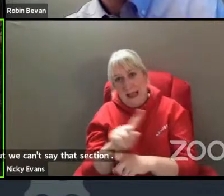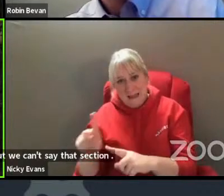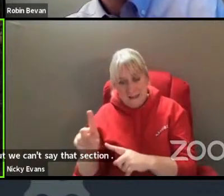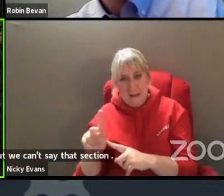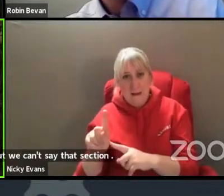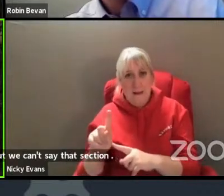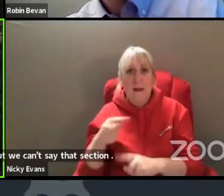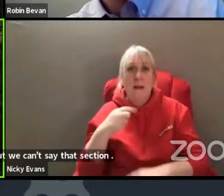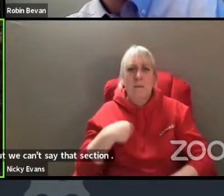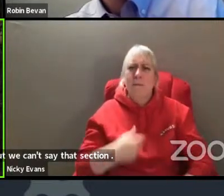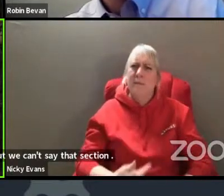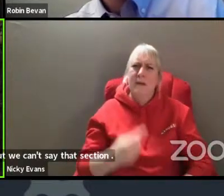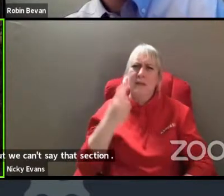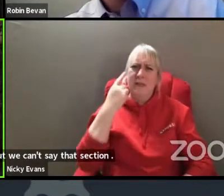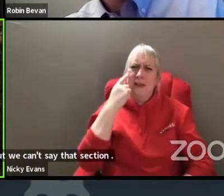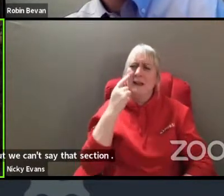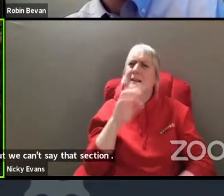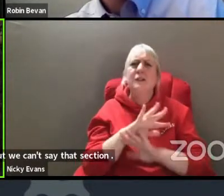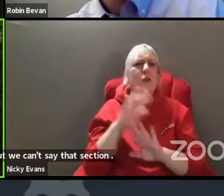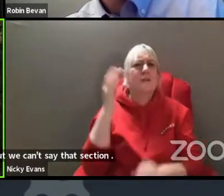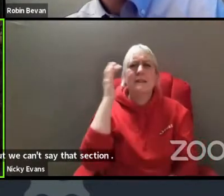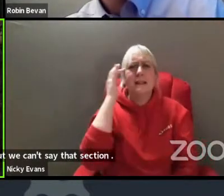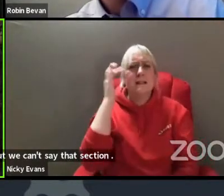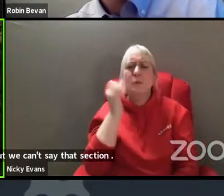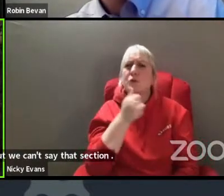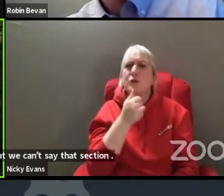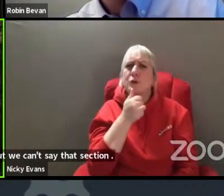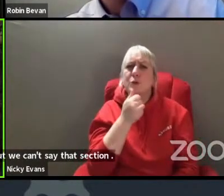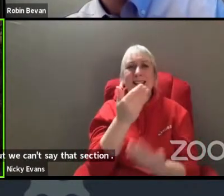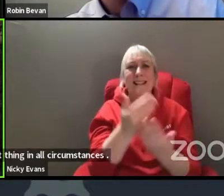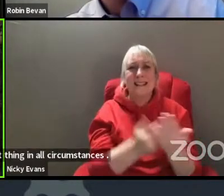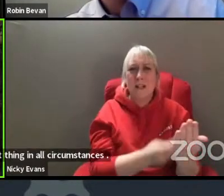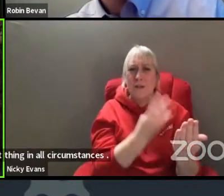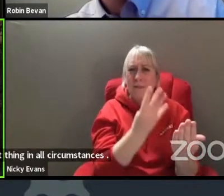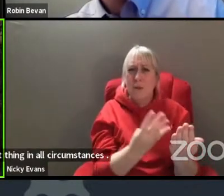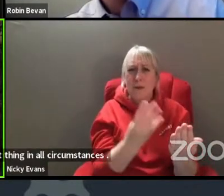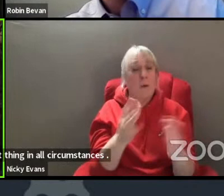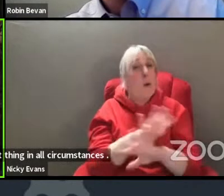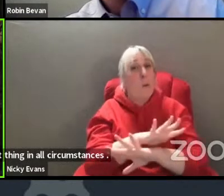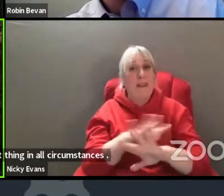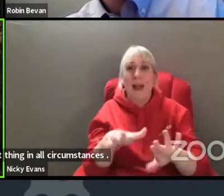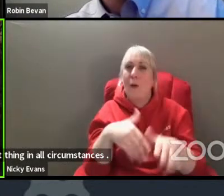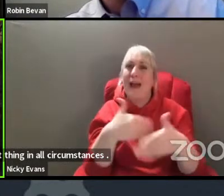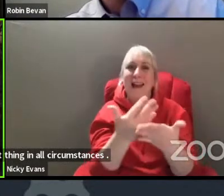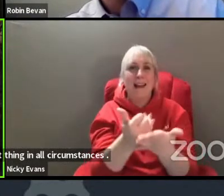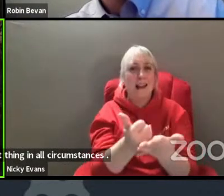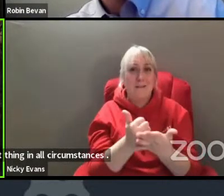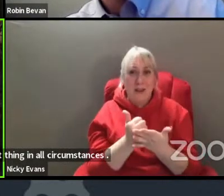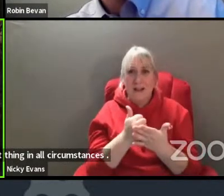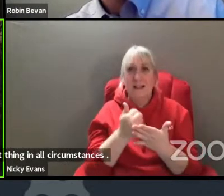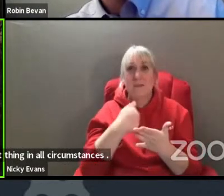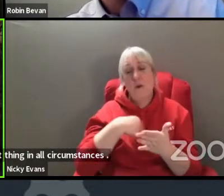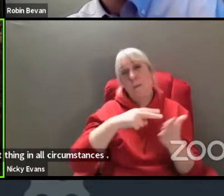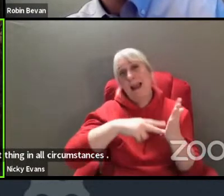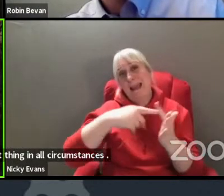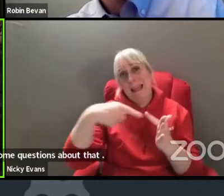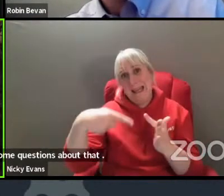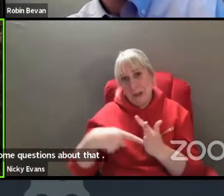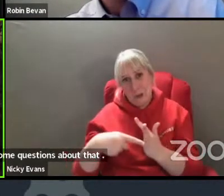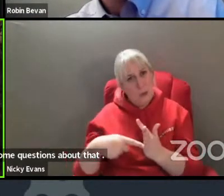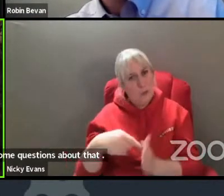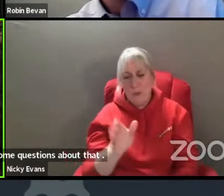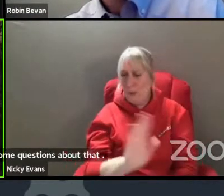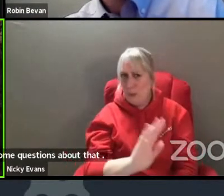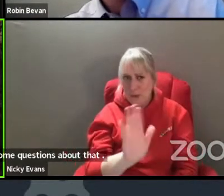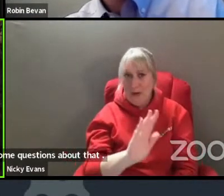it's not sensible to use Section 44 without advice from your union's regional office or Wales office. You really should